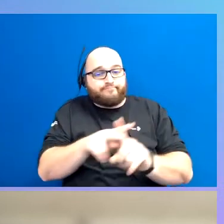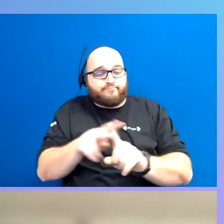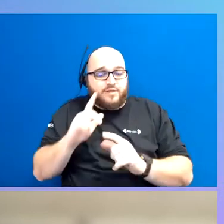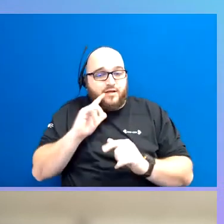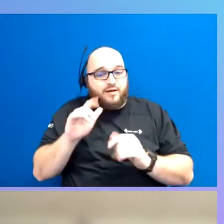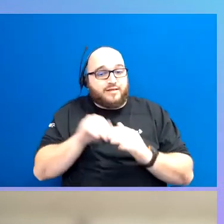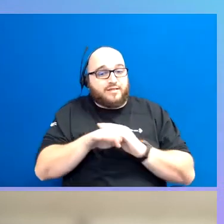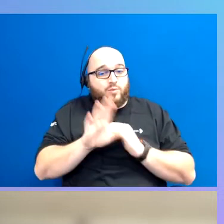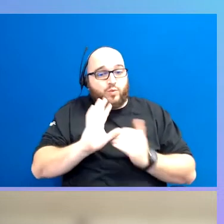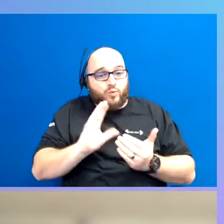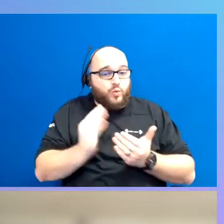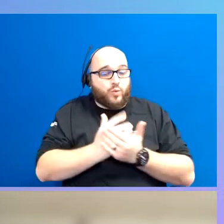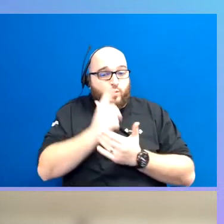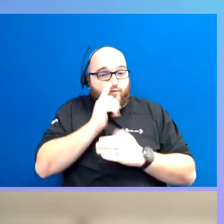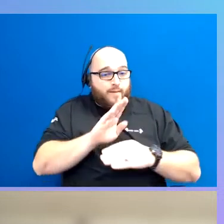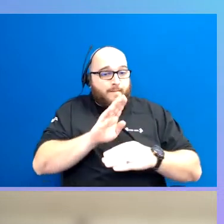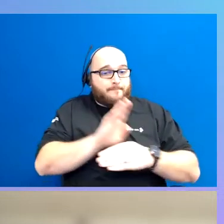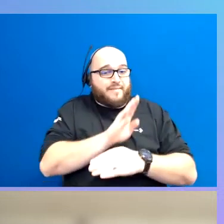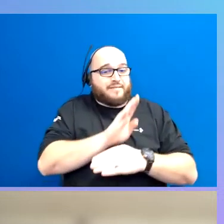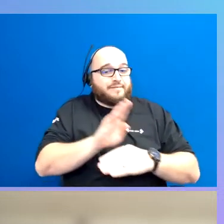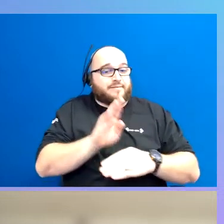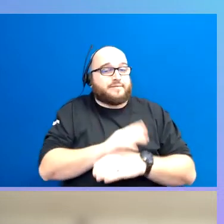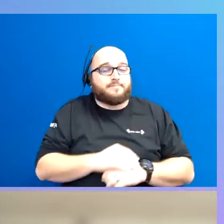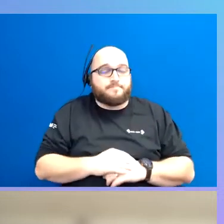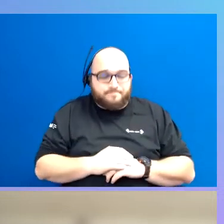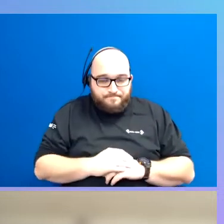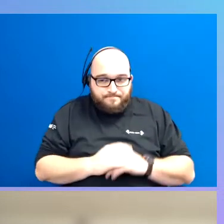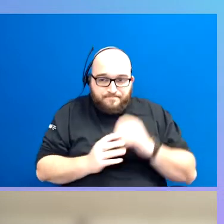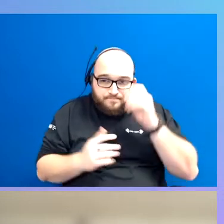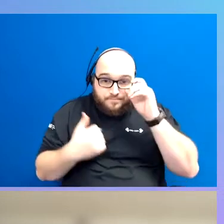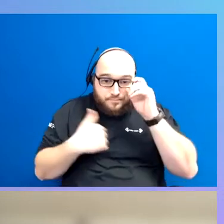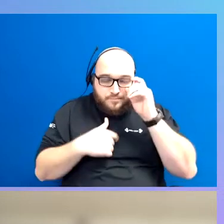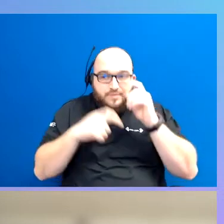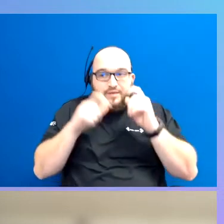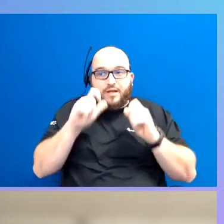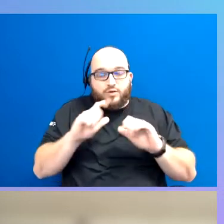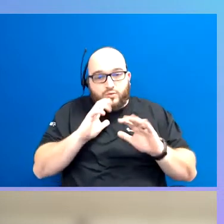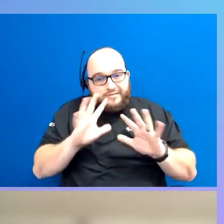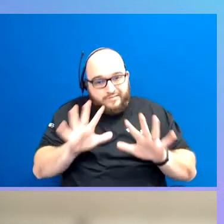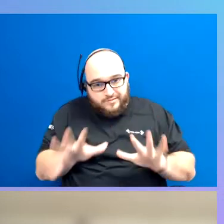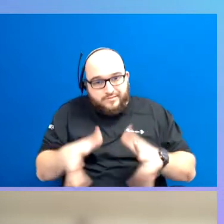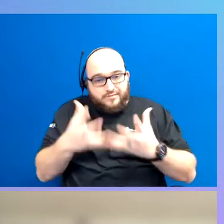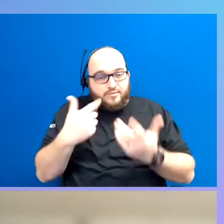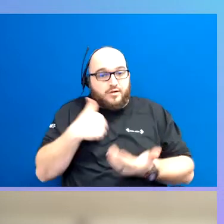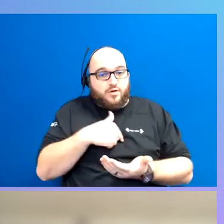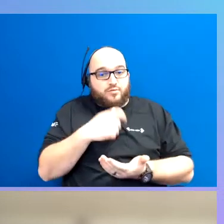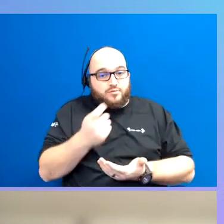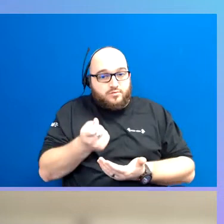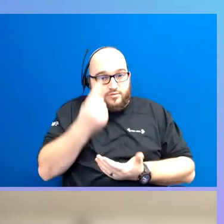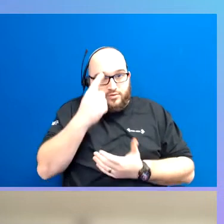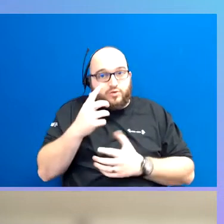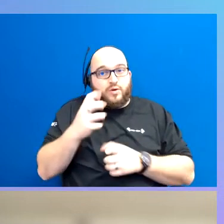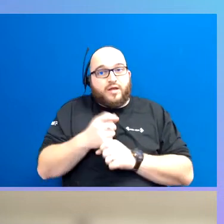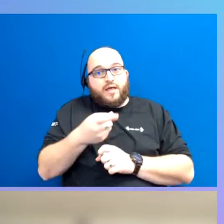business, not for me, but for the business. And we had to build up the understanding and get the remit to do